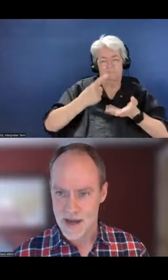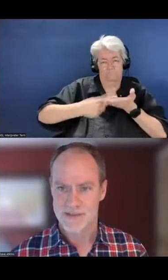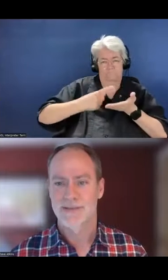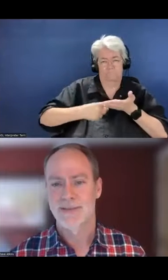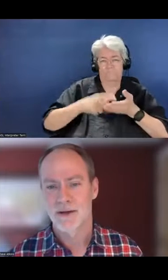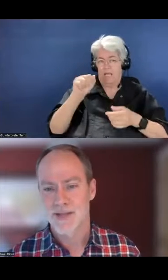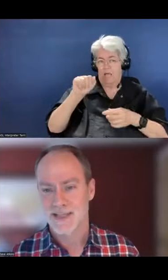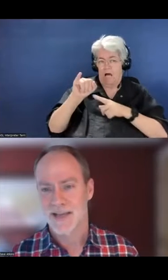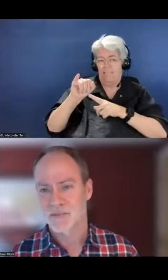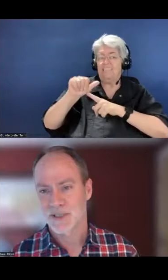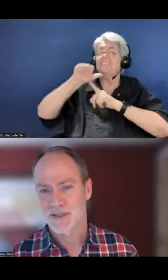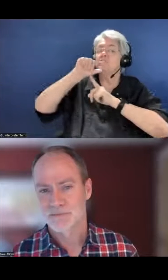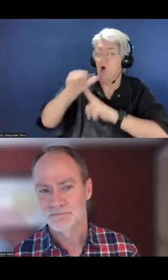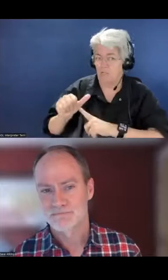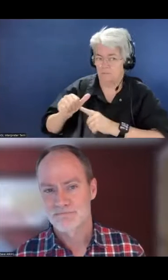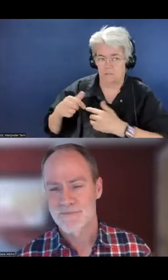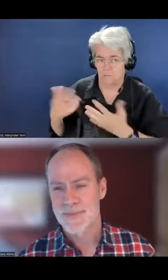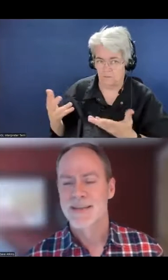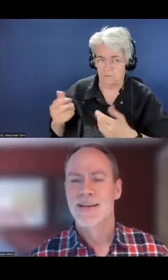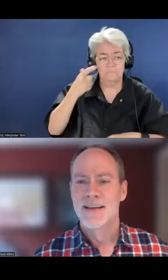is not. Next slide, please.